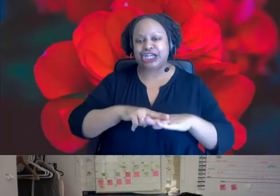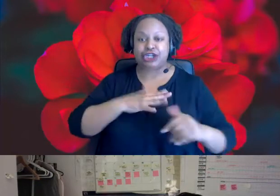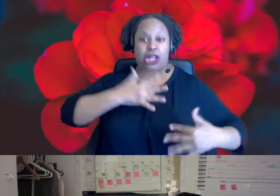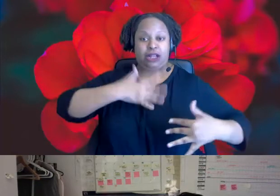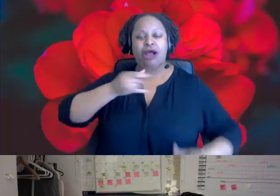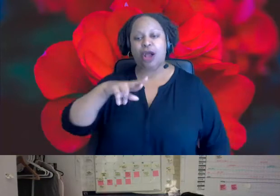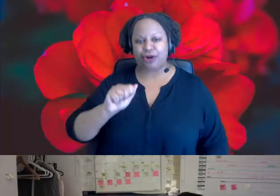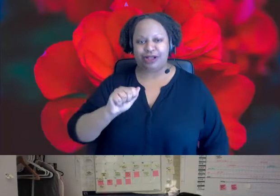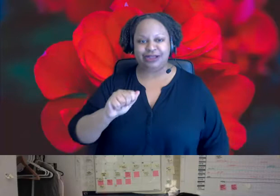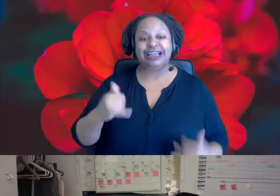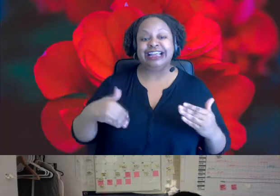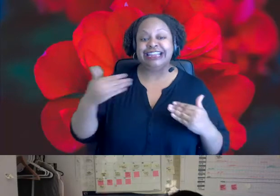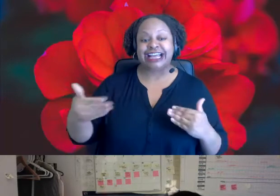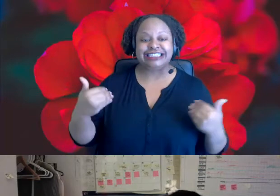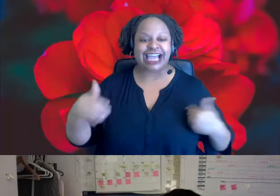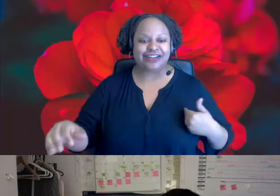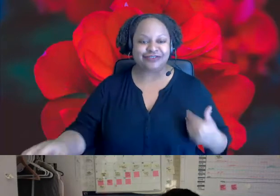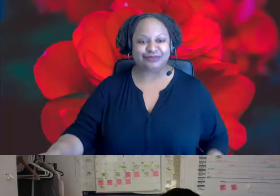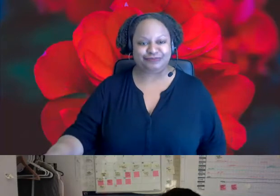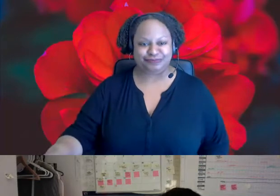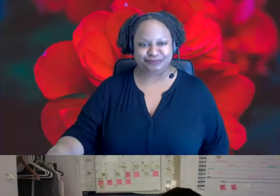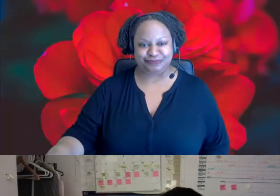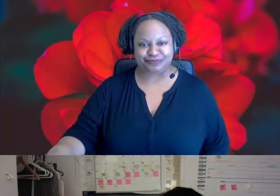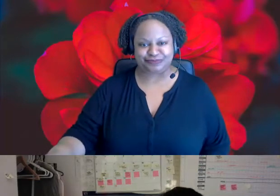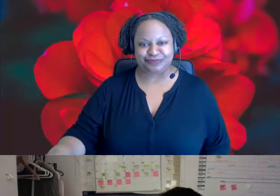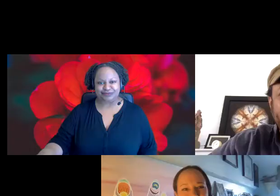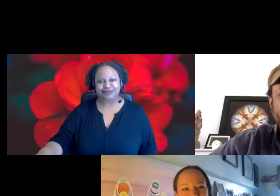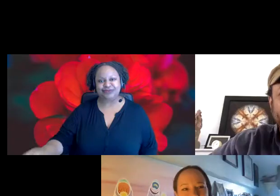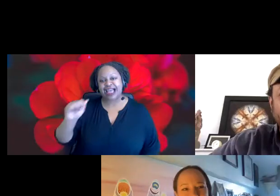Next is Anissa Tejpar. Is gonna jump in.